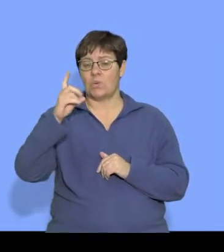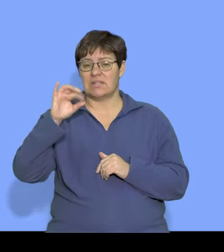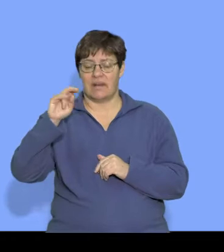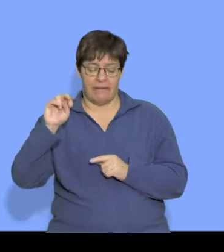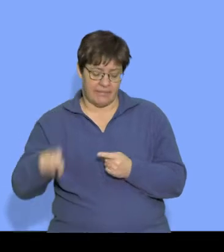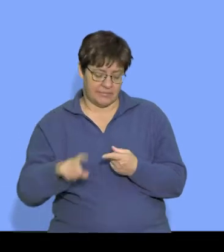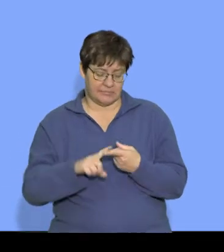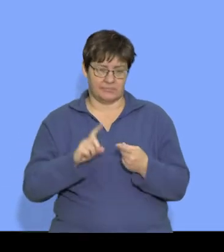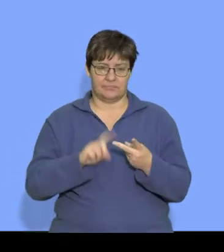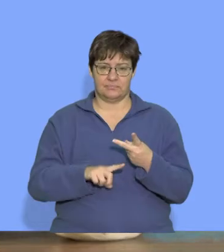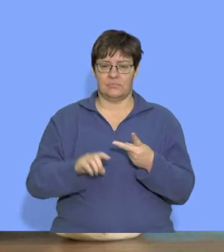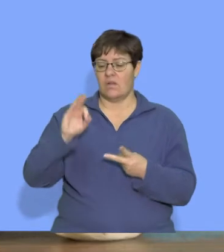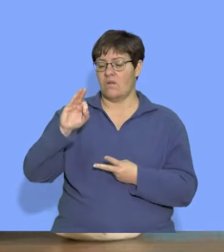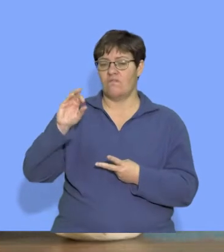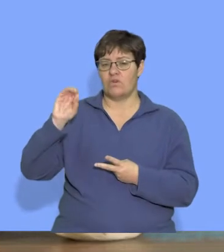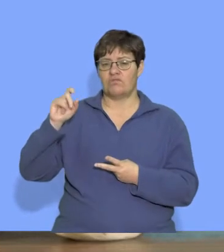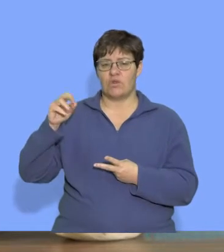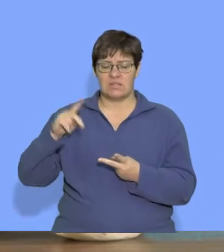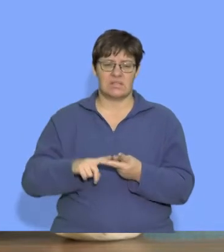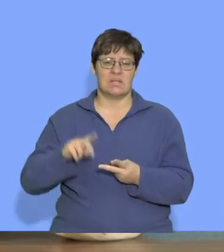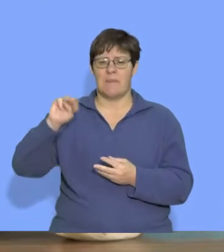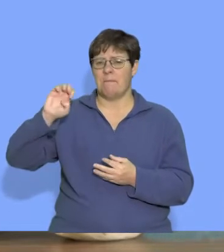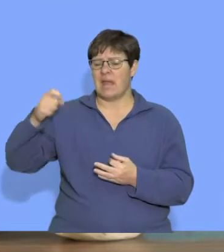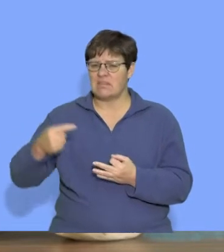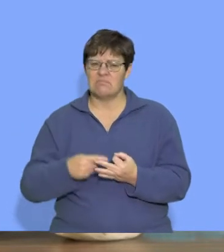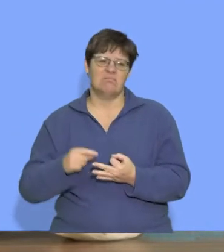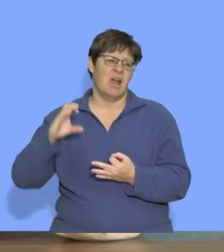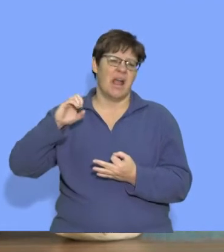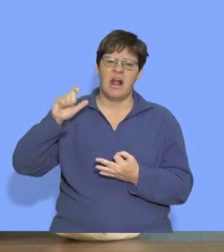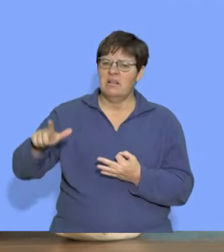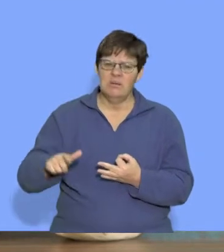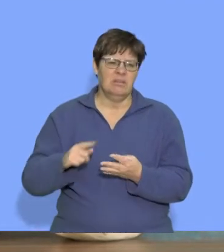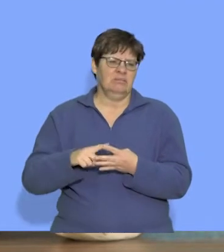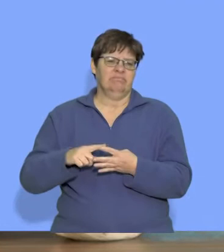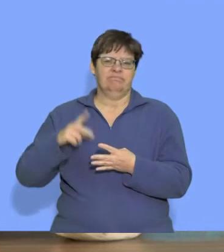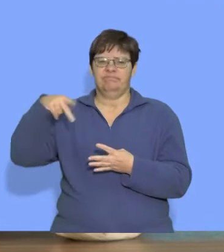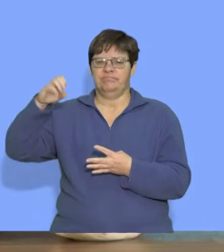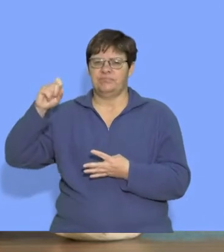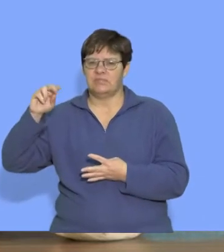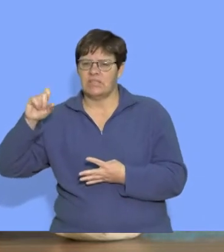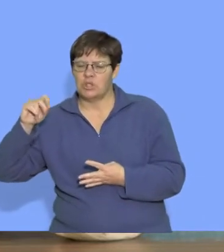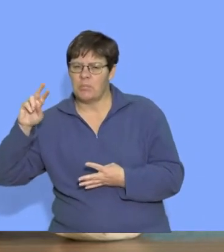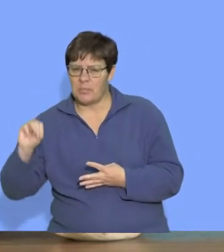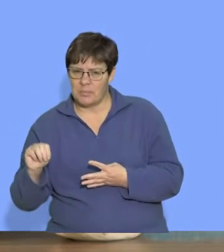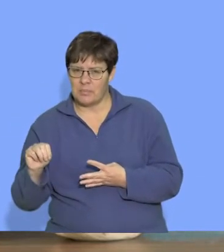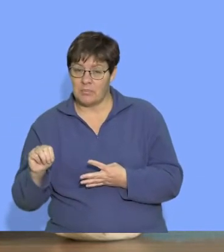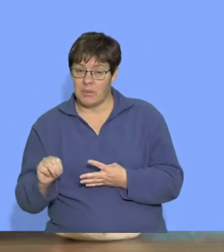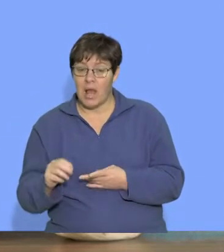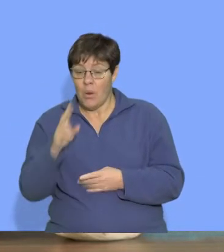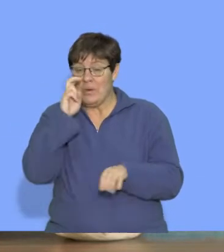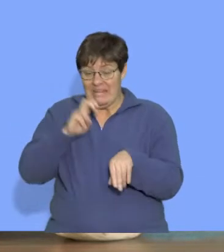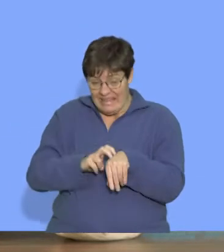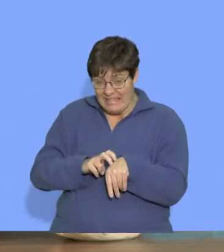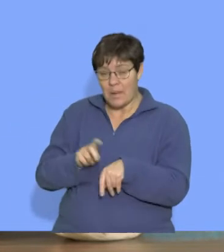iodine, your phosphorus, magnesium, calcium, potassium, these are required in small amounts but are